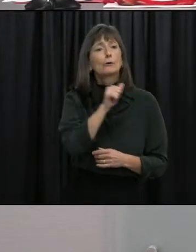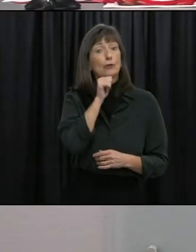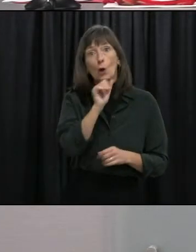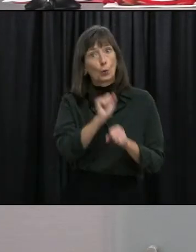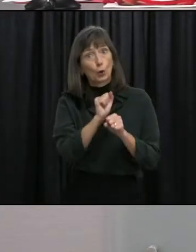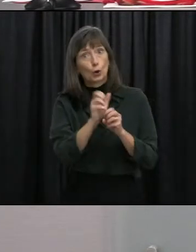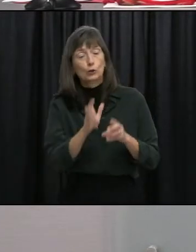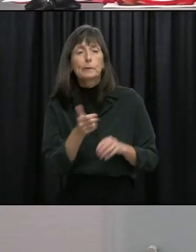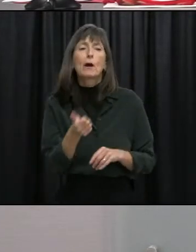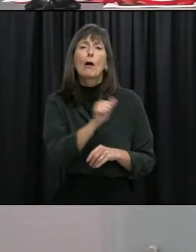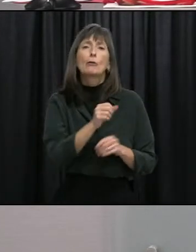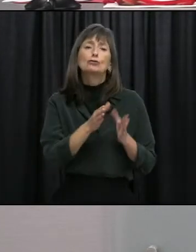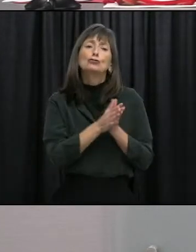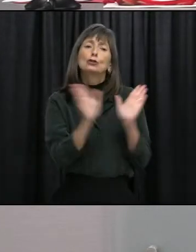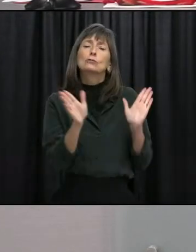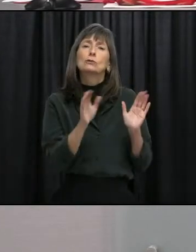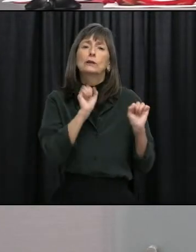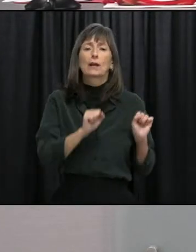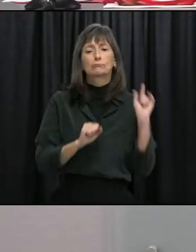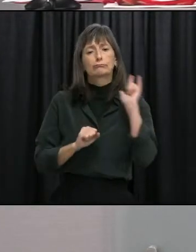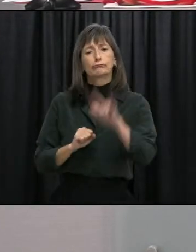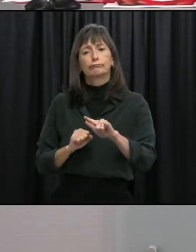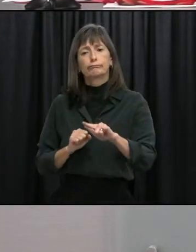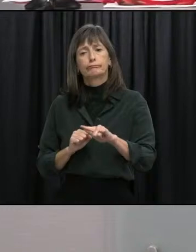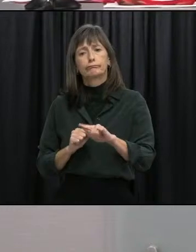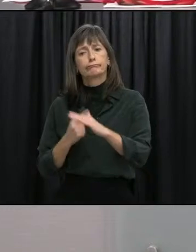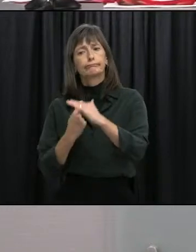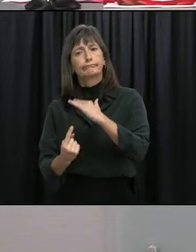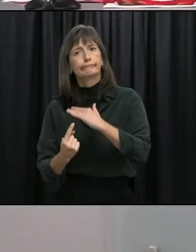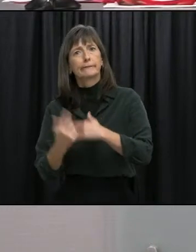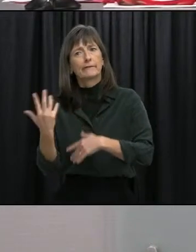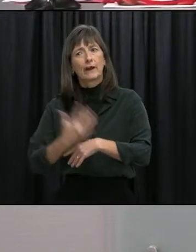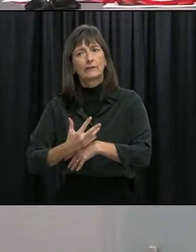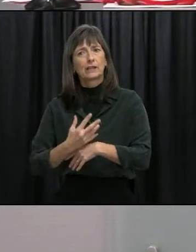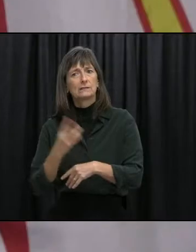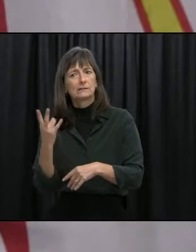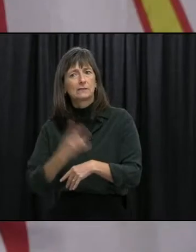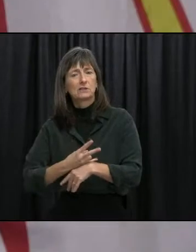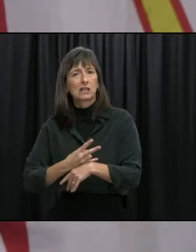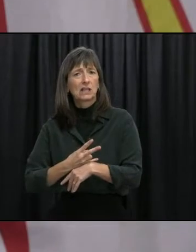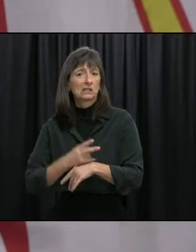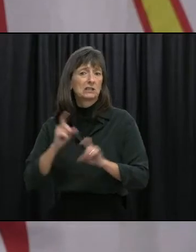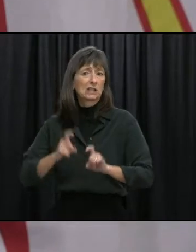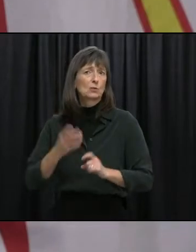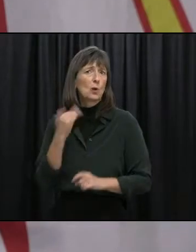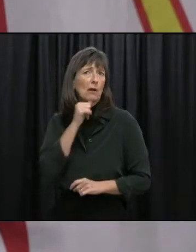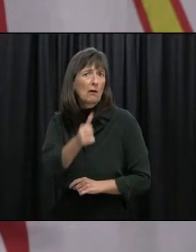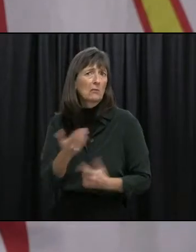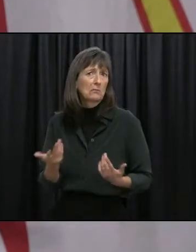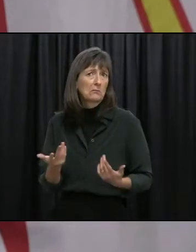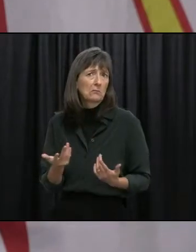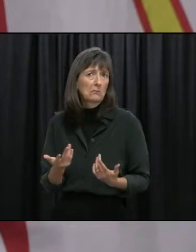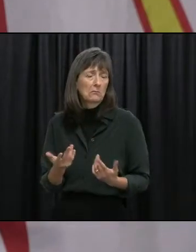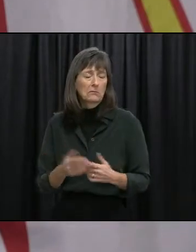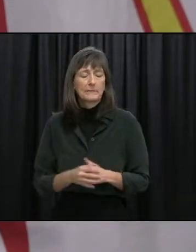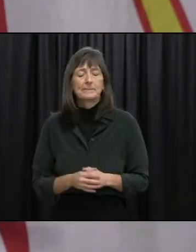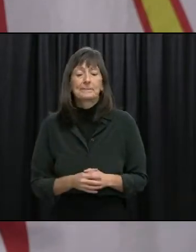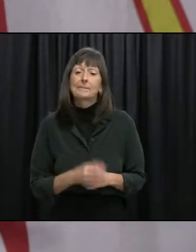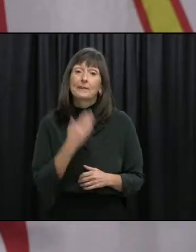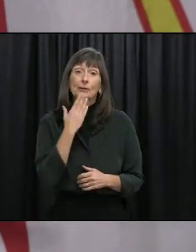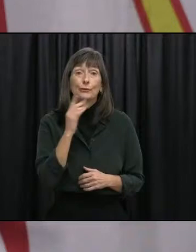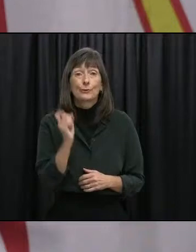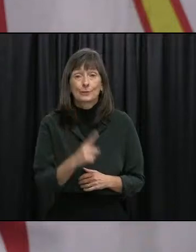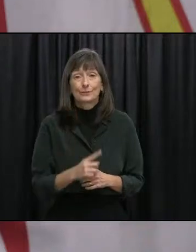days? So that it's a good question, but at this